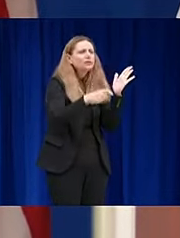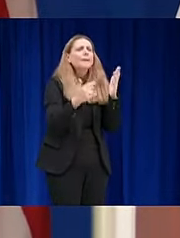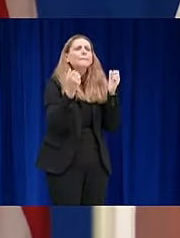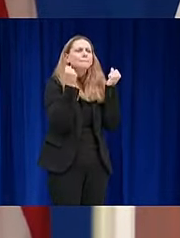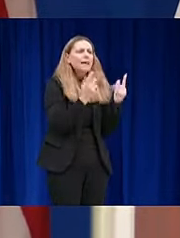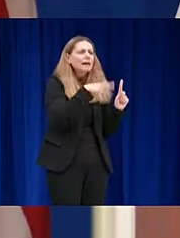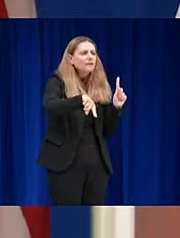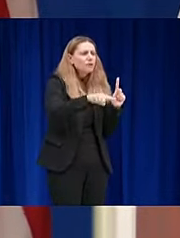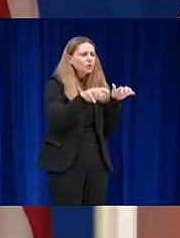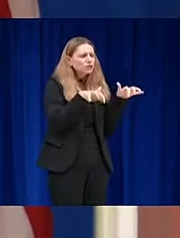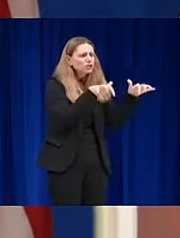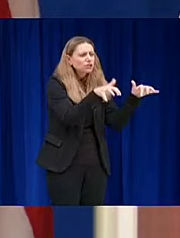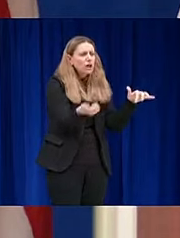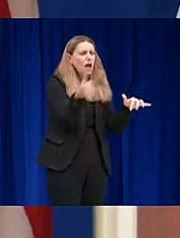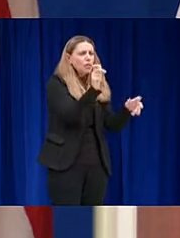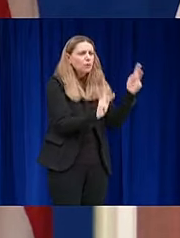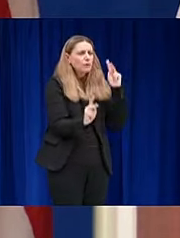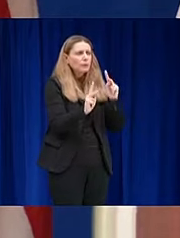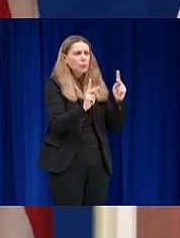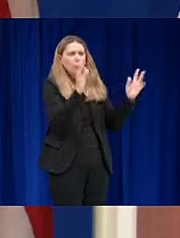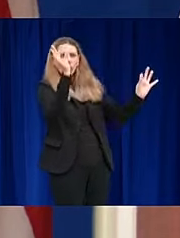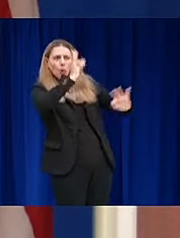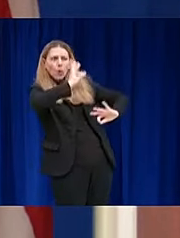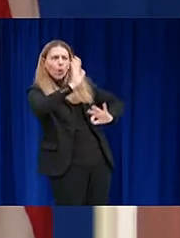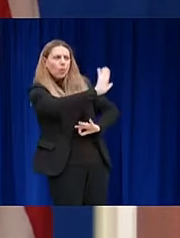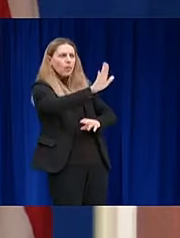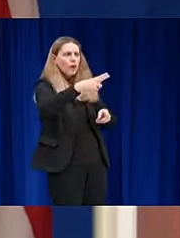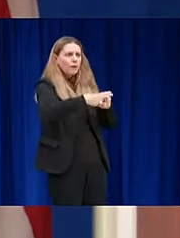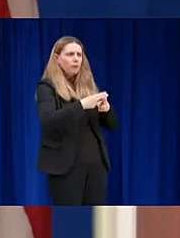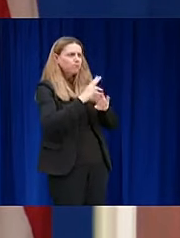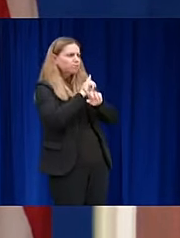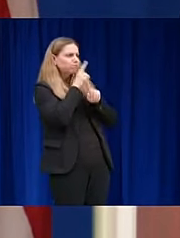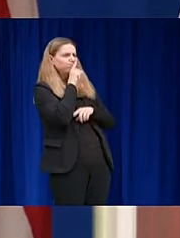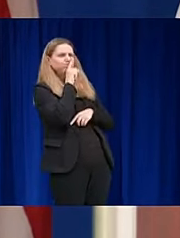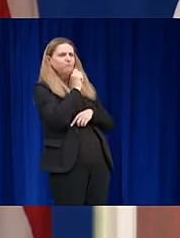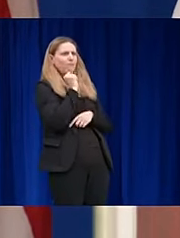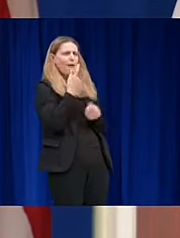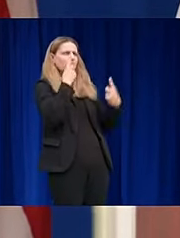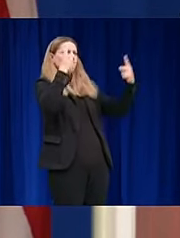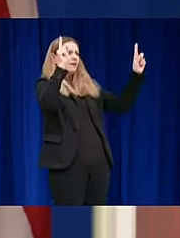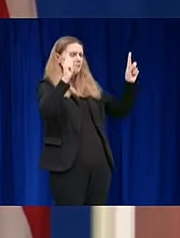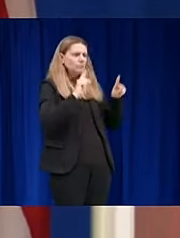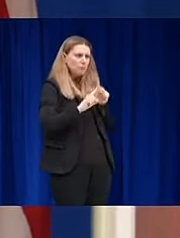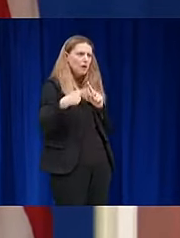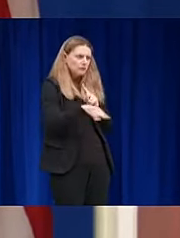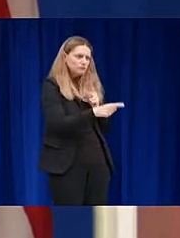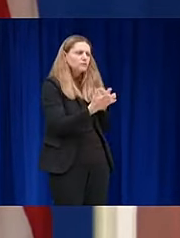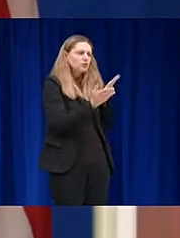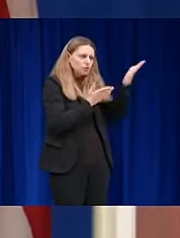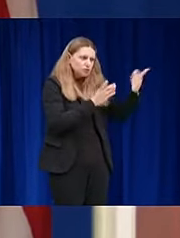never to be known members of the LGBTQ community who have served in our armed forces.